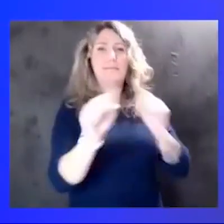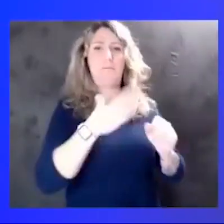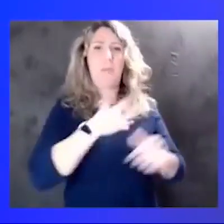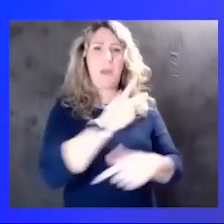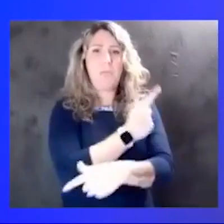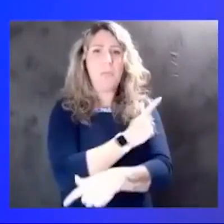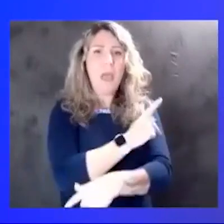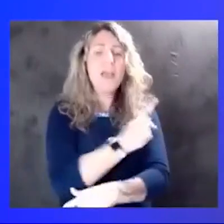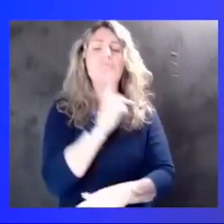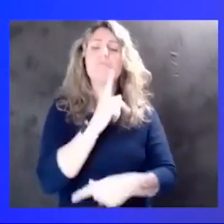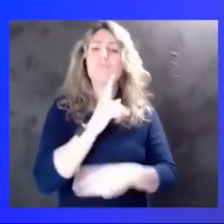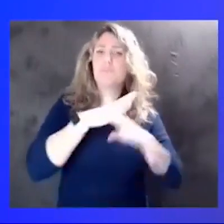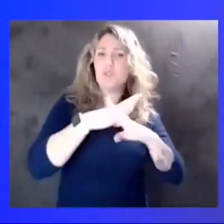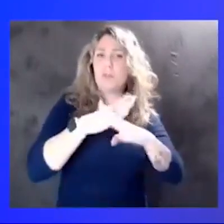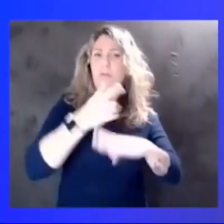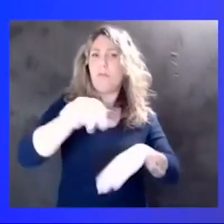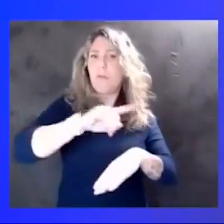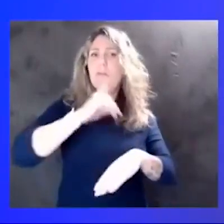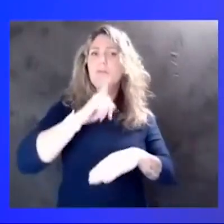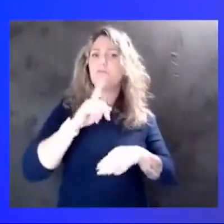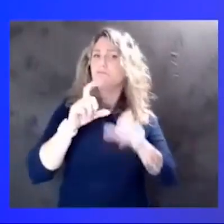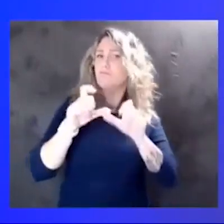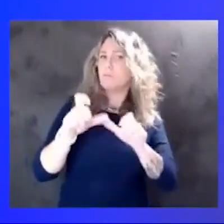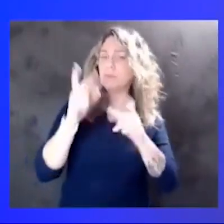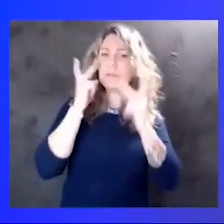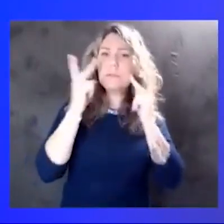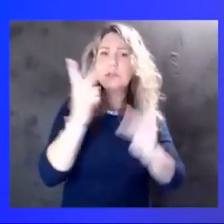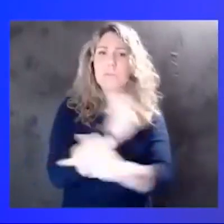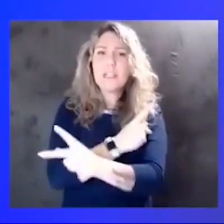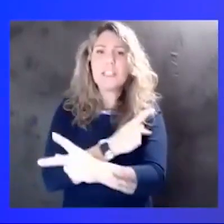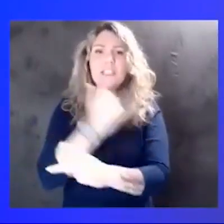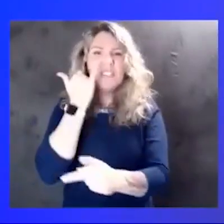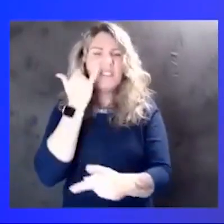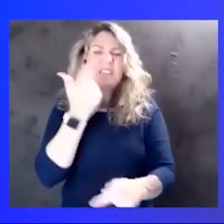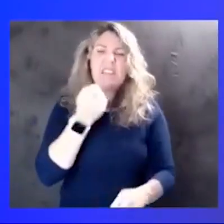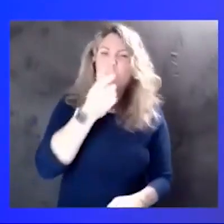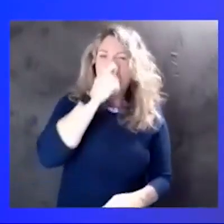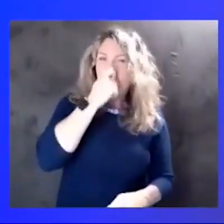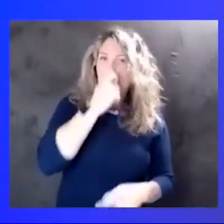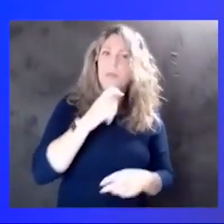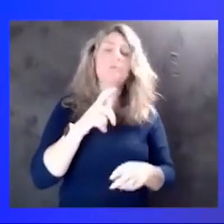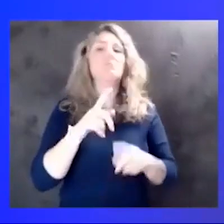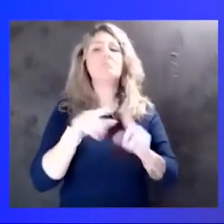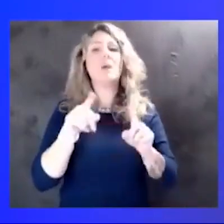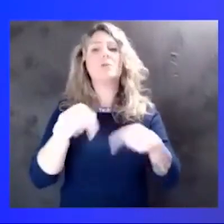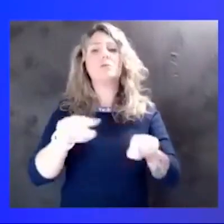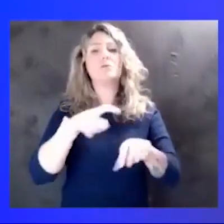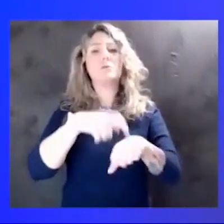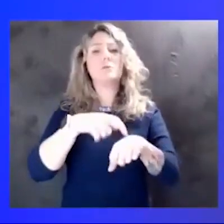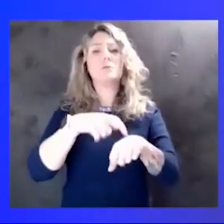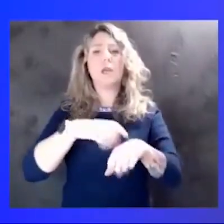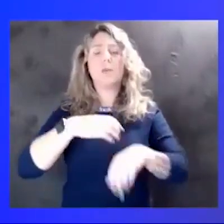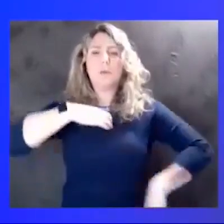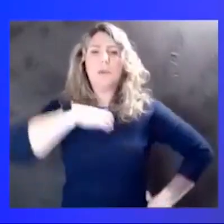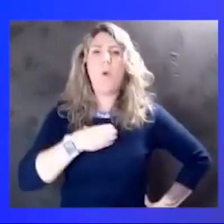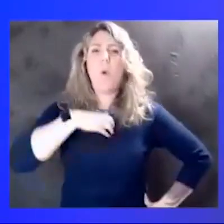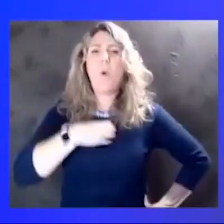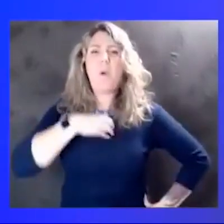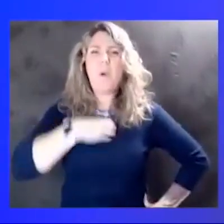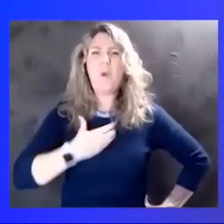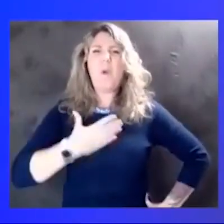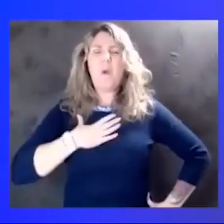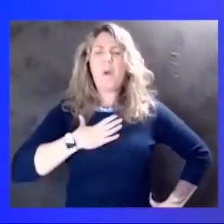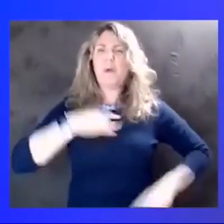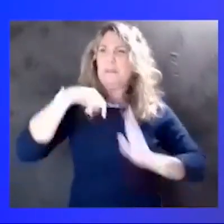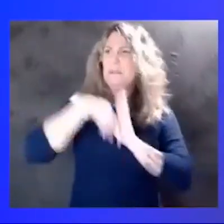could continue seeing patients even if I had a little something. At the time, it was just a very deep cough down in my chest. And like you said, I thought maybe